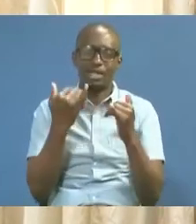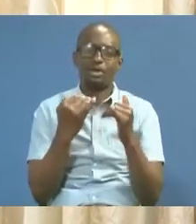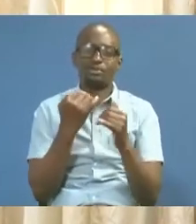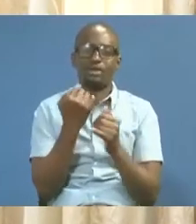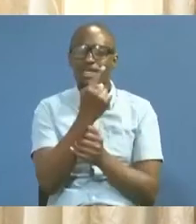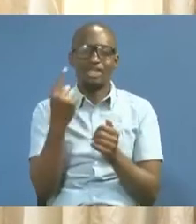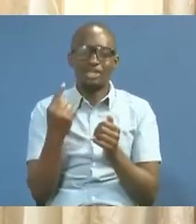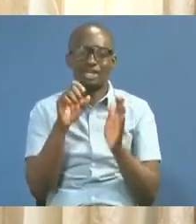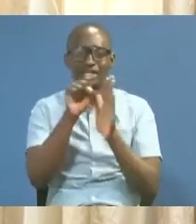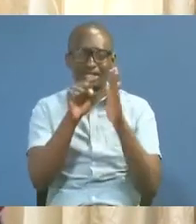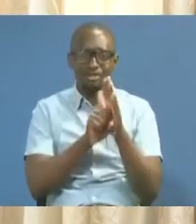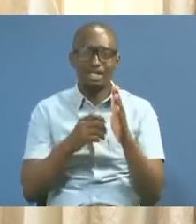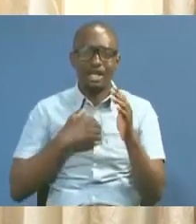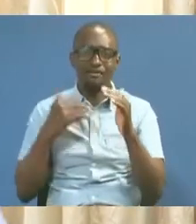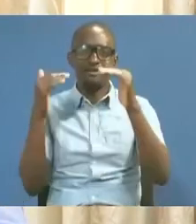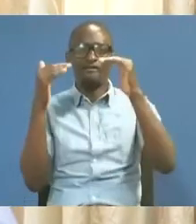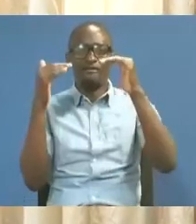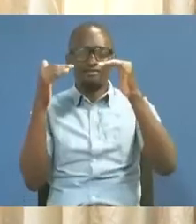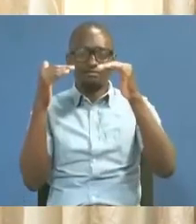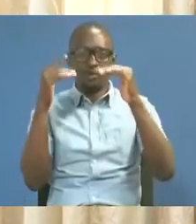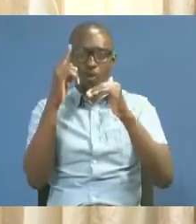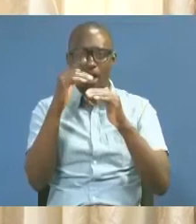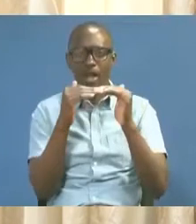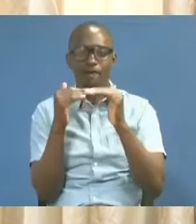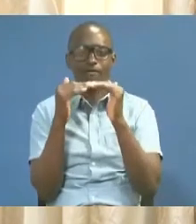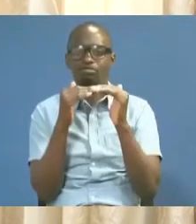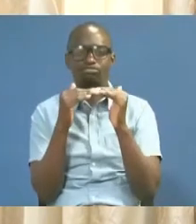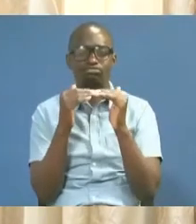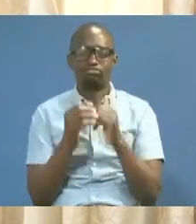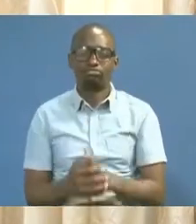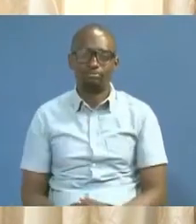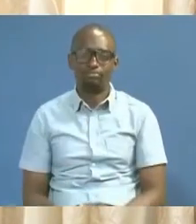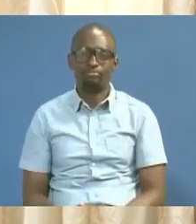equal weight. So no subject is weightier than the other.